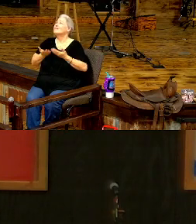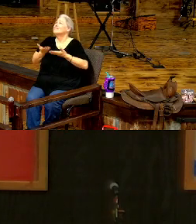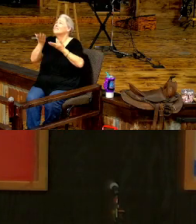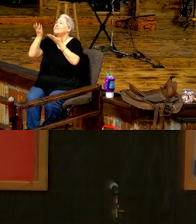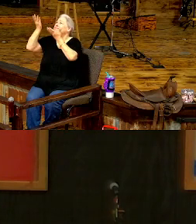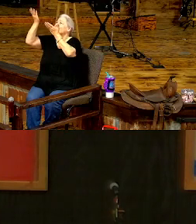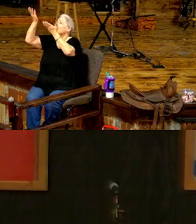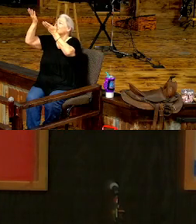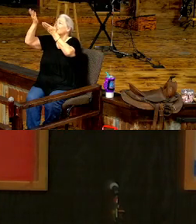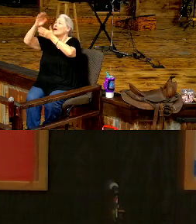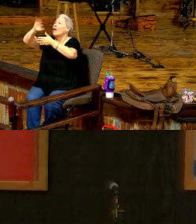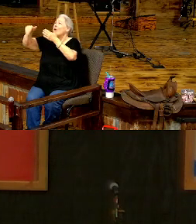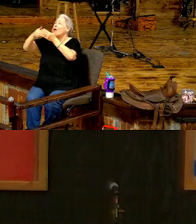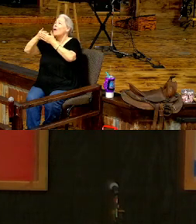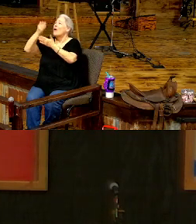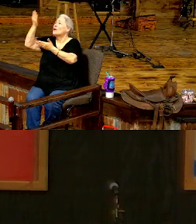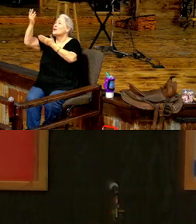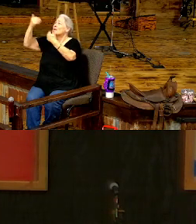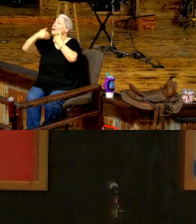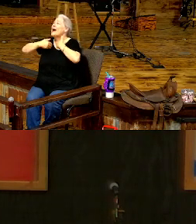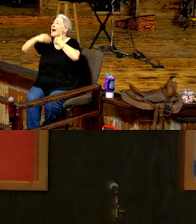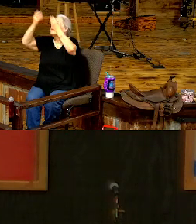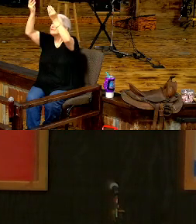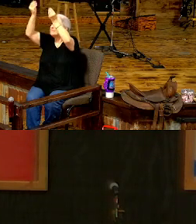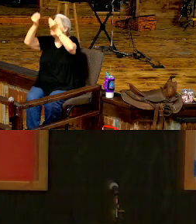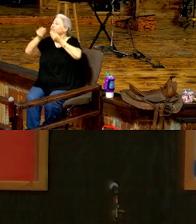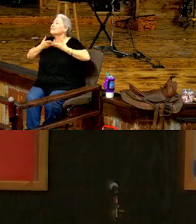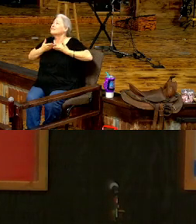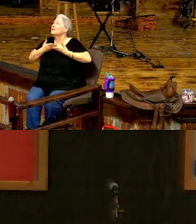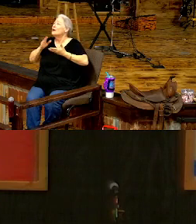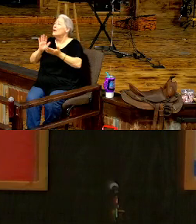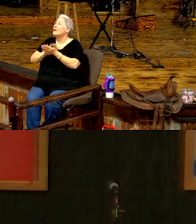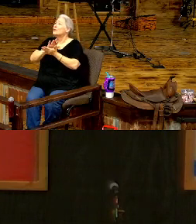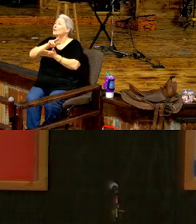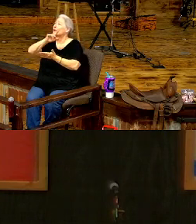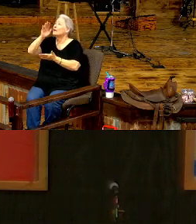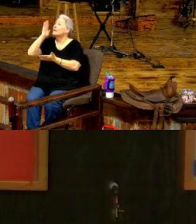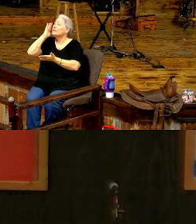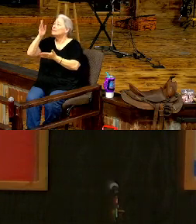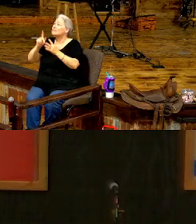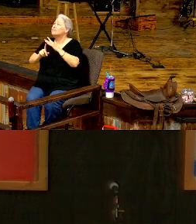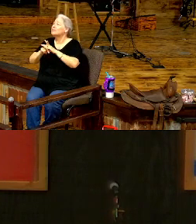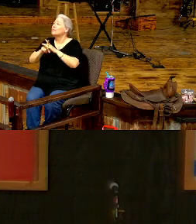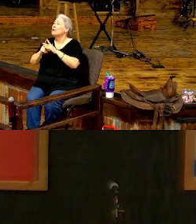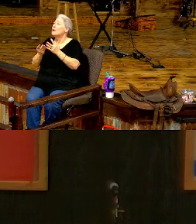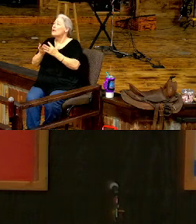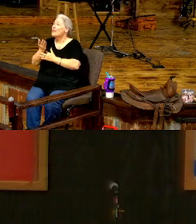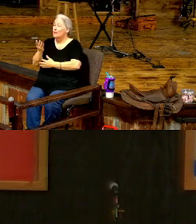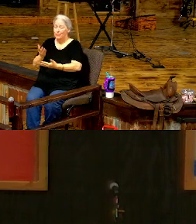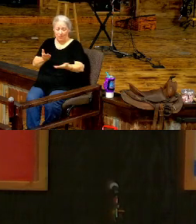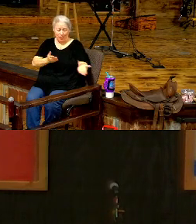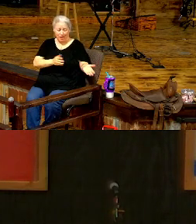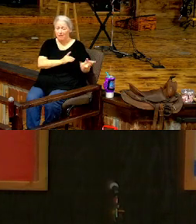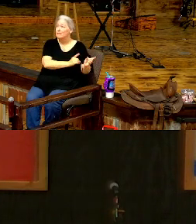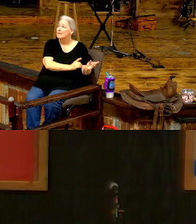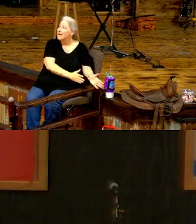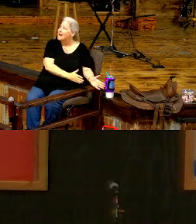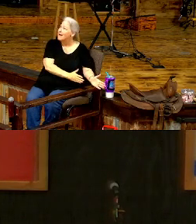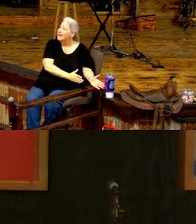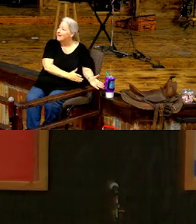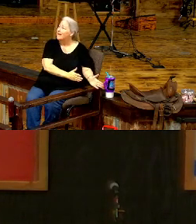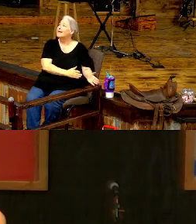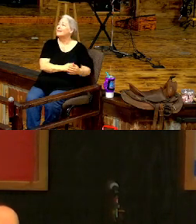is mine, and the glory will come through them. Did you realize that Jesus is